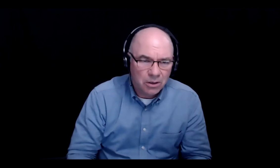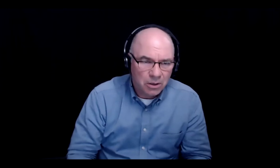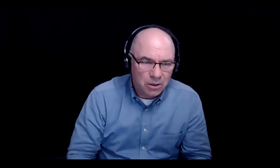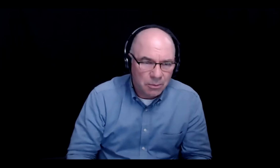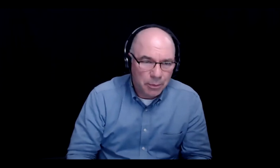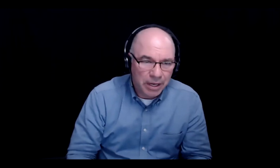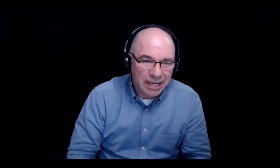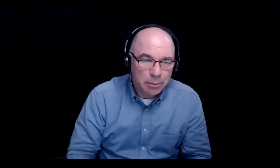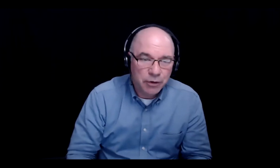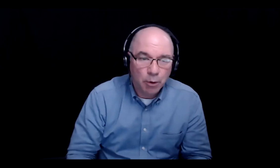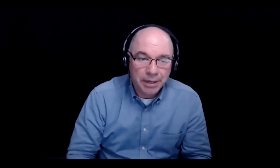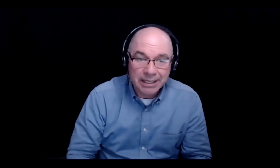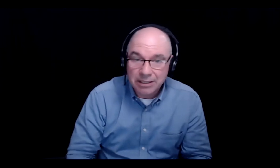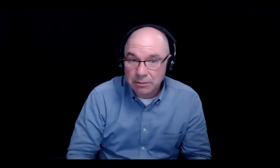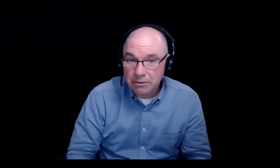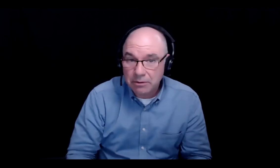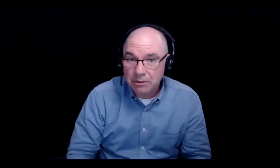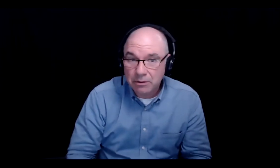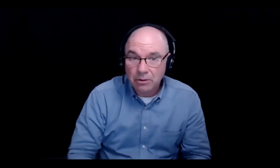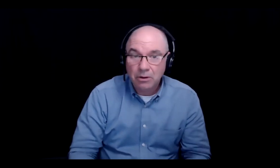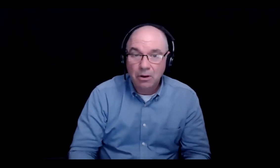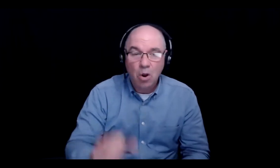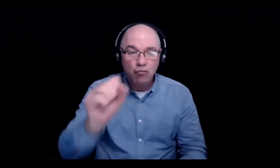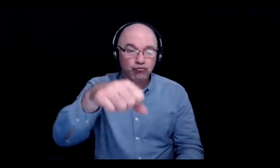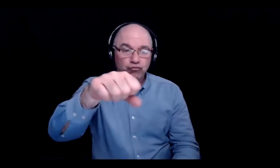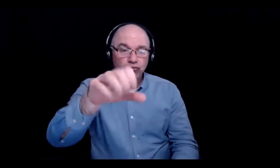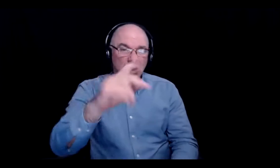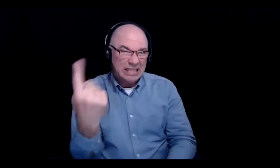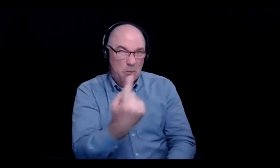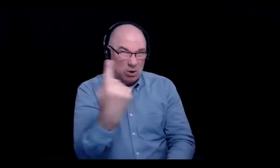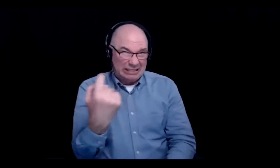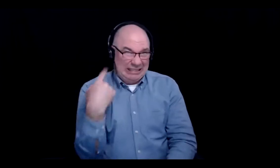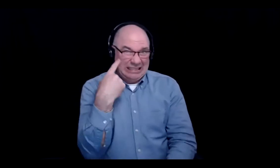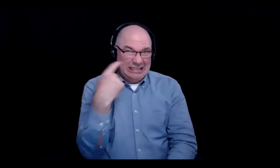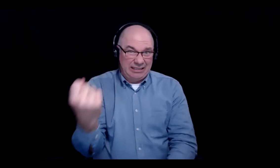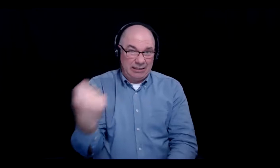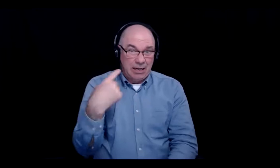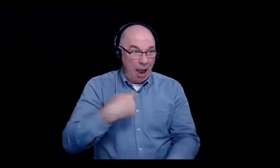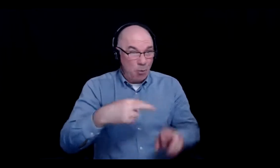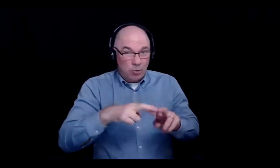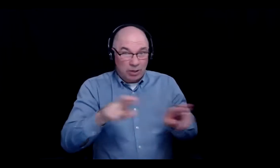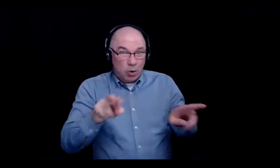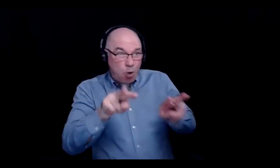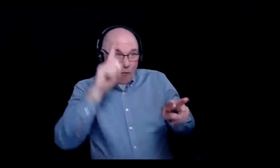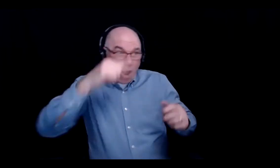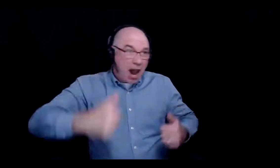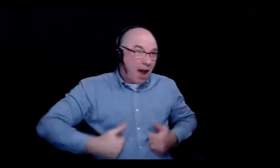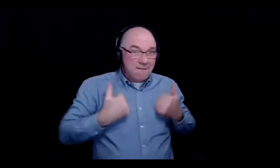I see somebody just— Maybe we could give them a few more minutes. Yeah, somebody just asked, I'm ready and watching for the